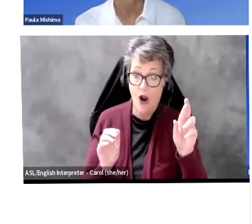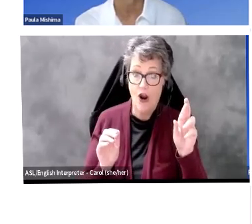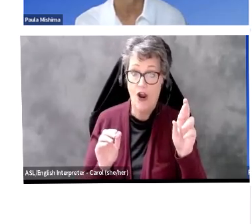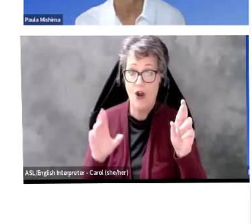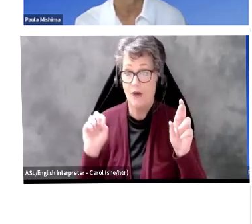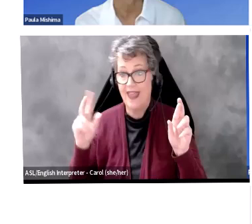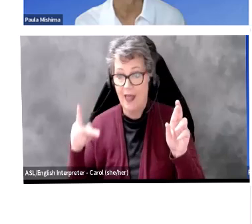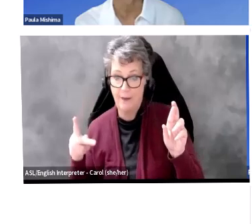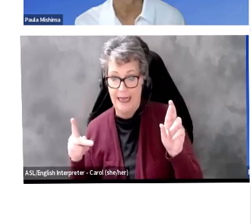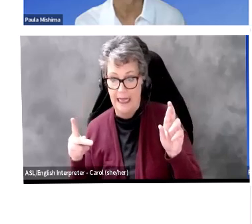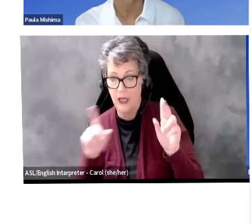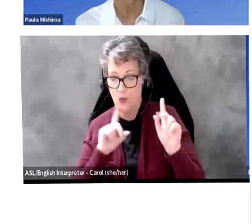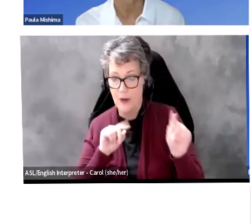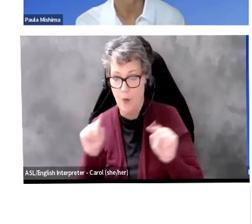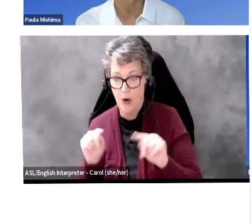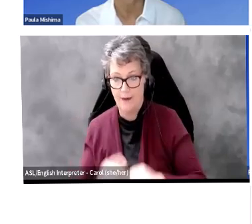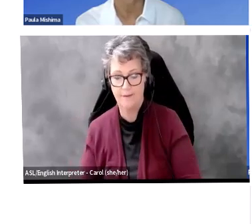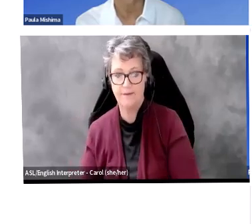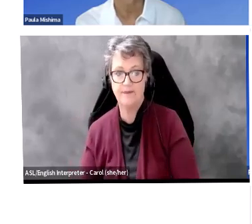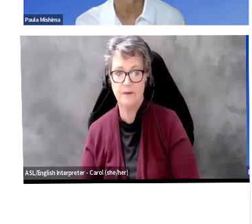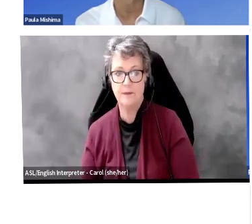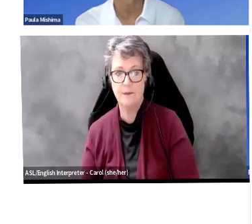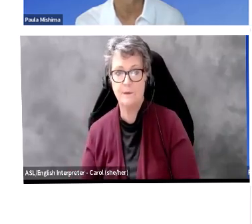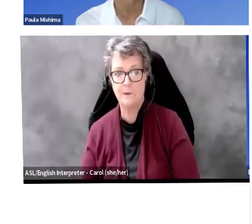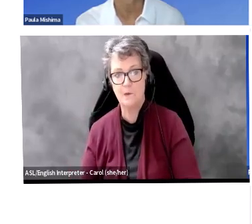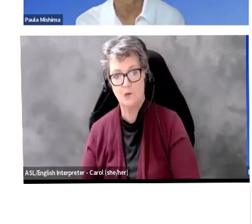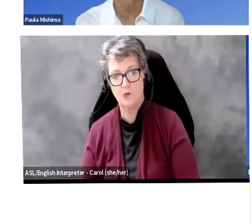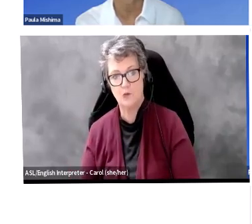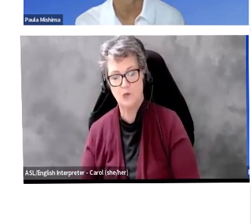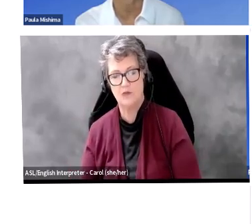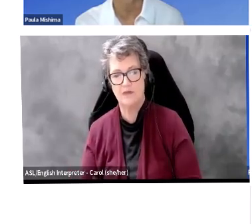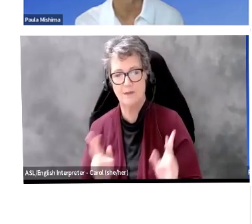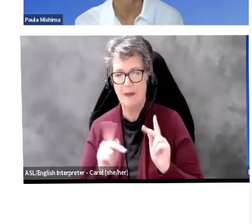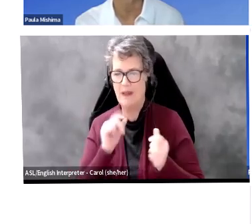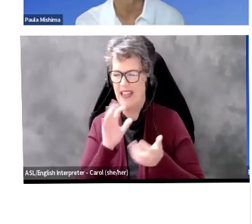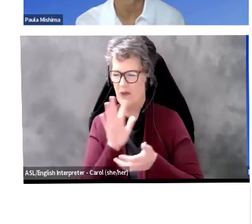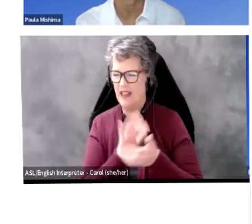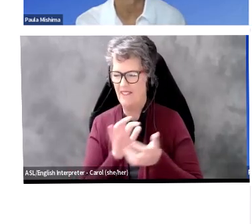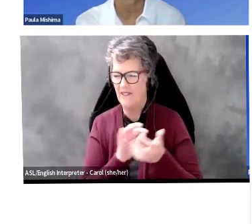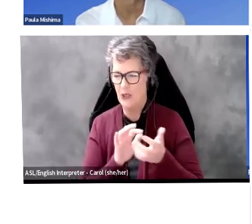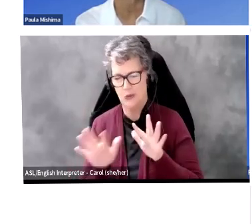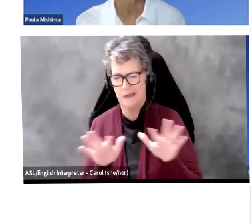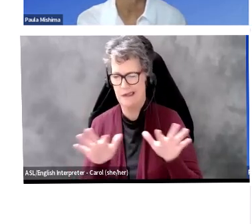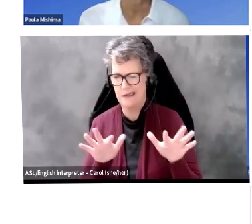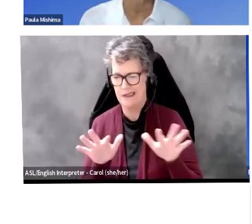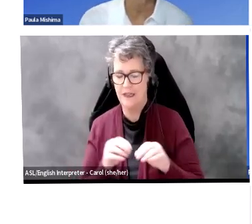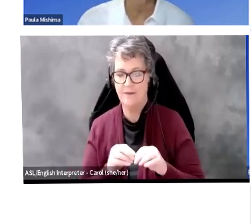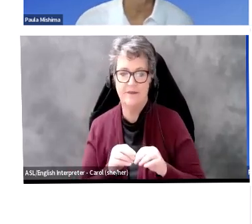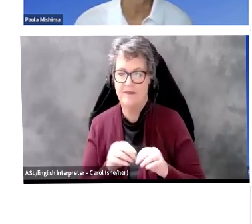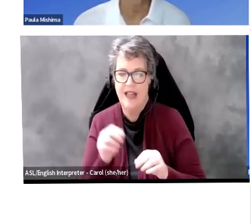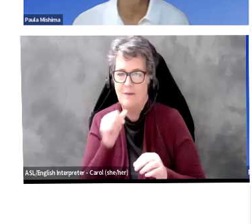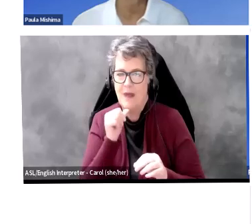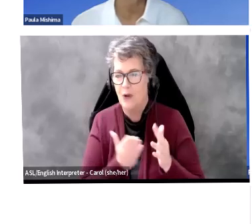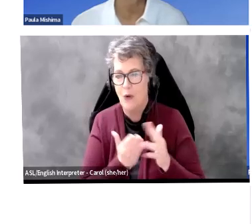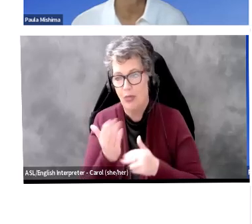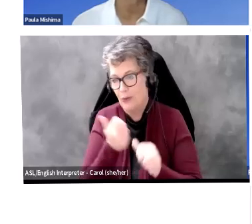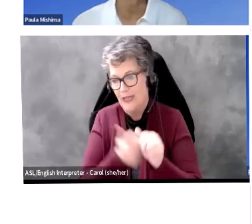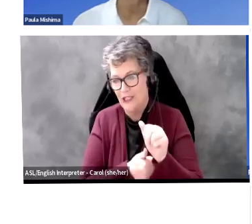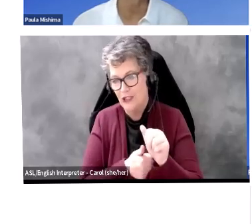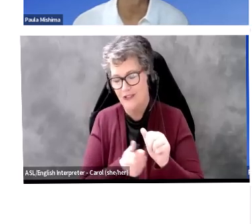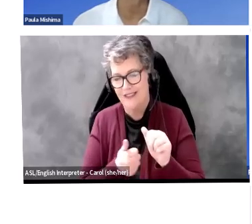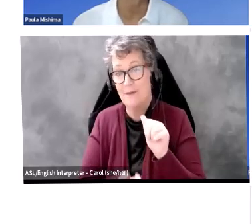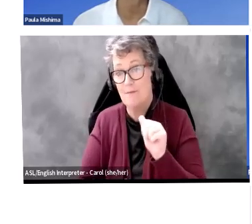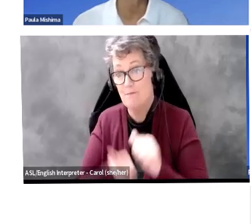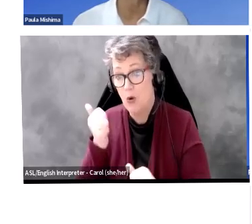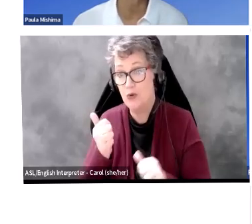with ELP reporting, because folks get really confused about it. I'm not going to go through each of these because mostly